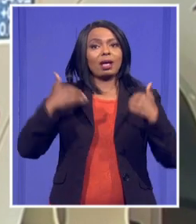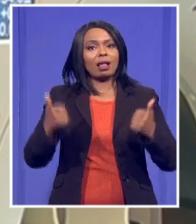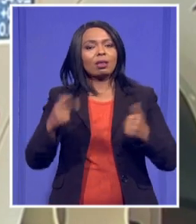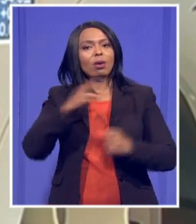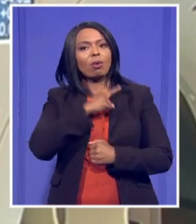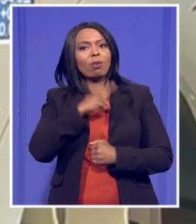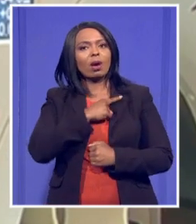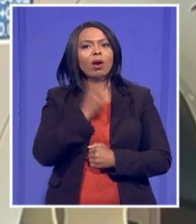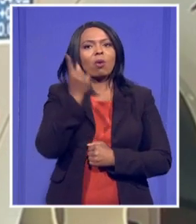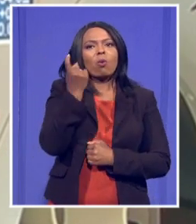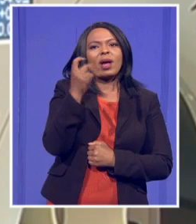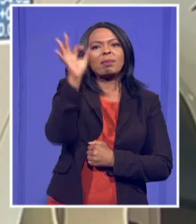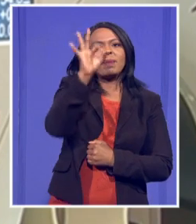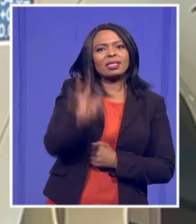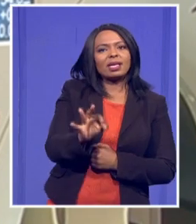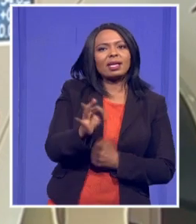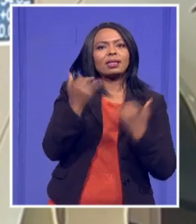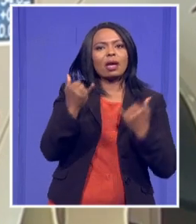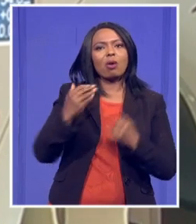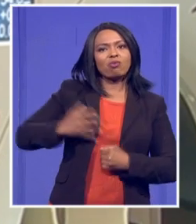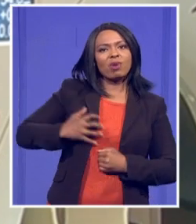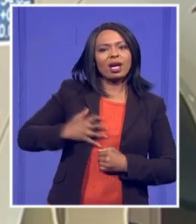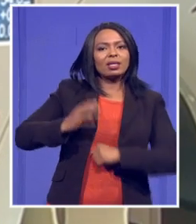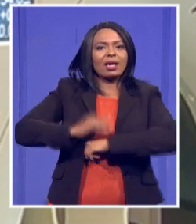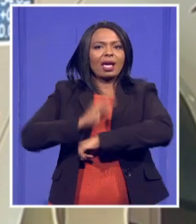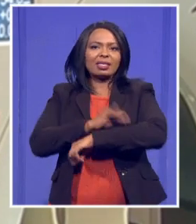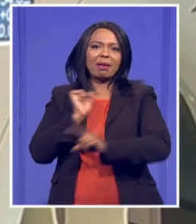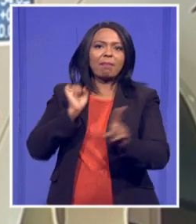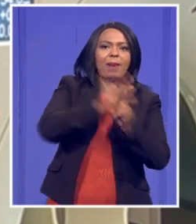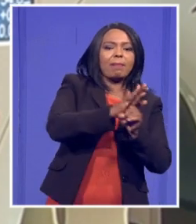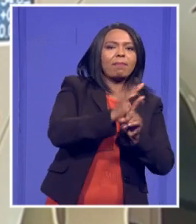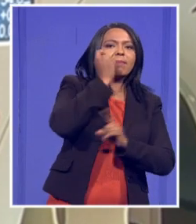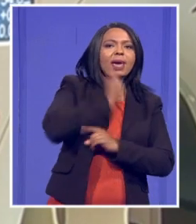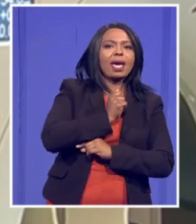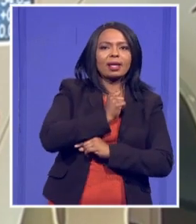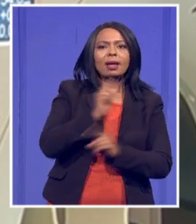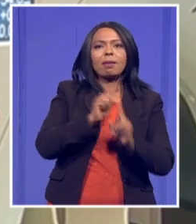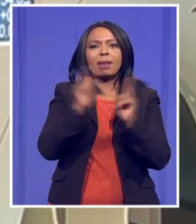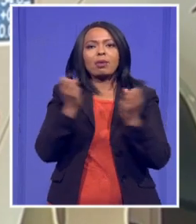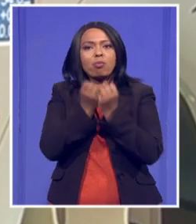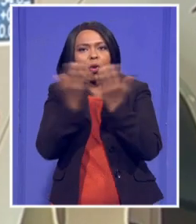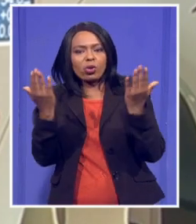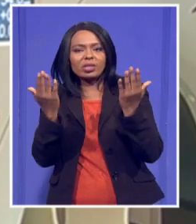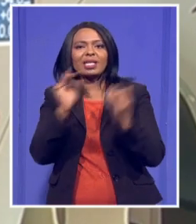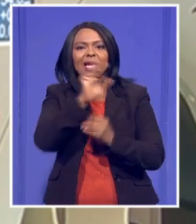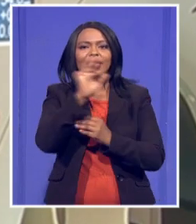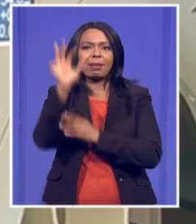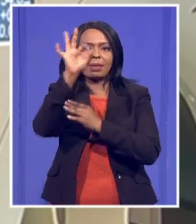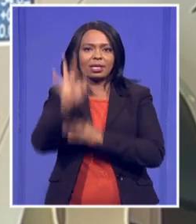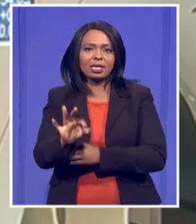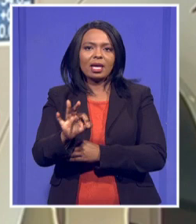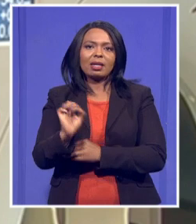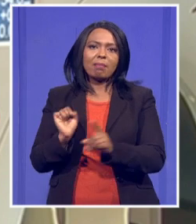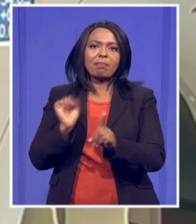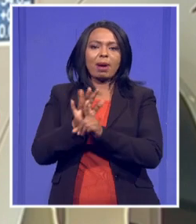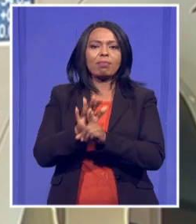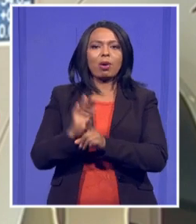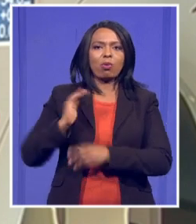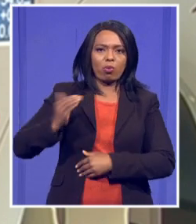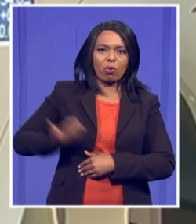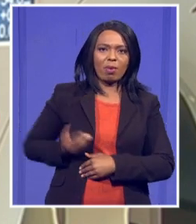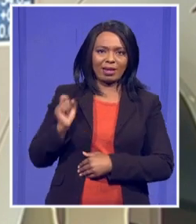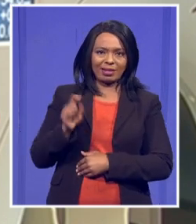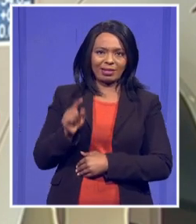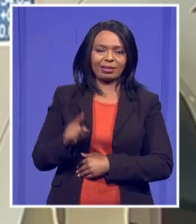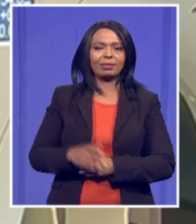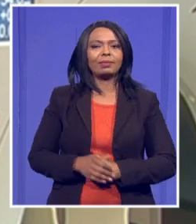have 1% of the breast cancer affecting men, but majority of 99% of the breast cancer that we have are affecting